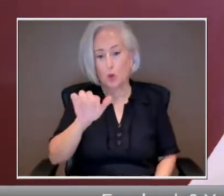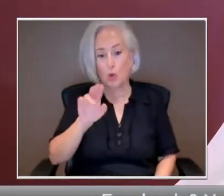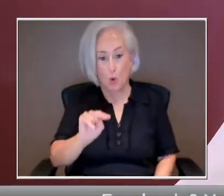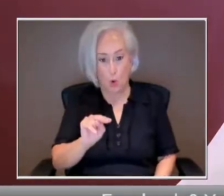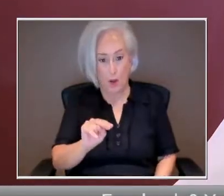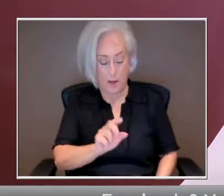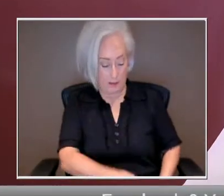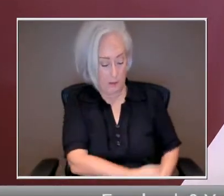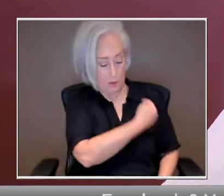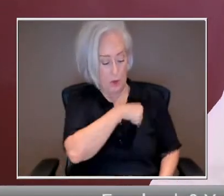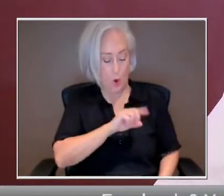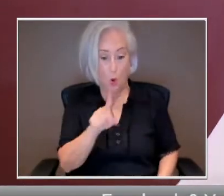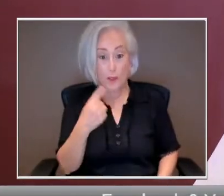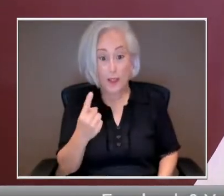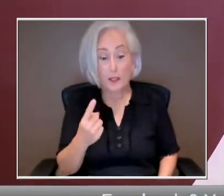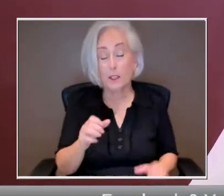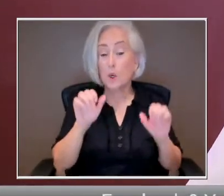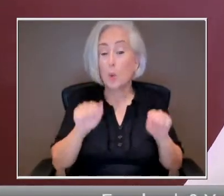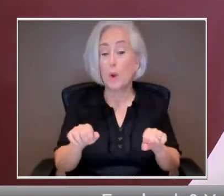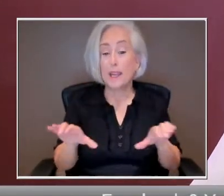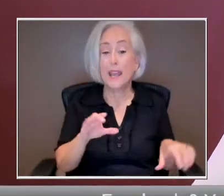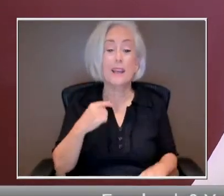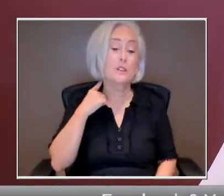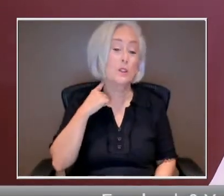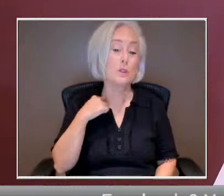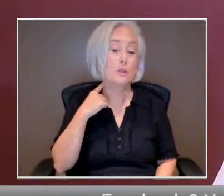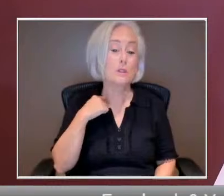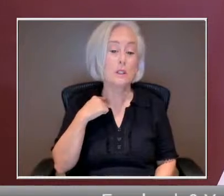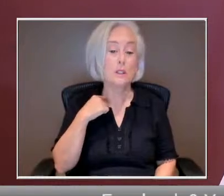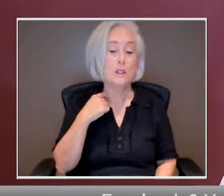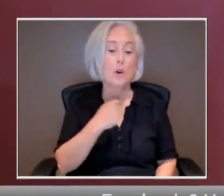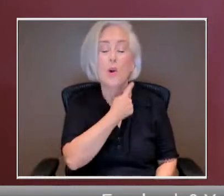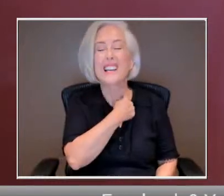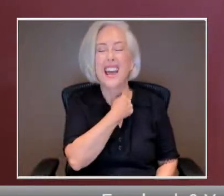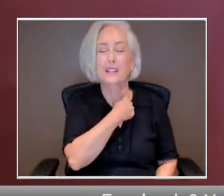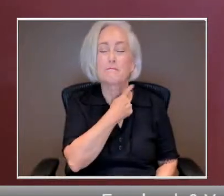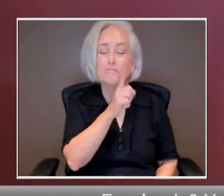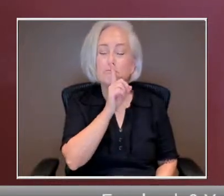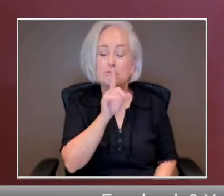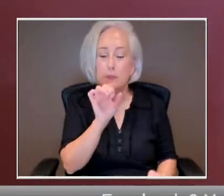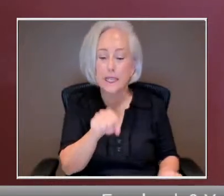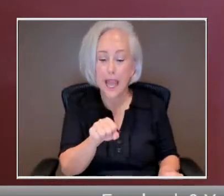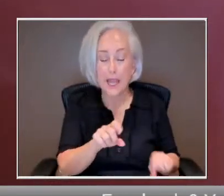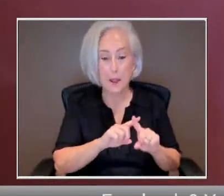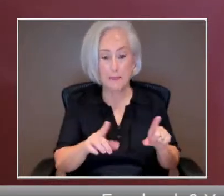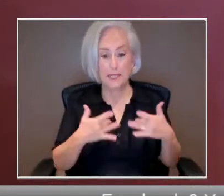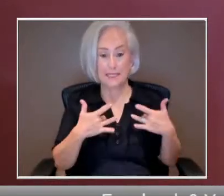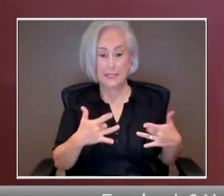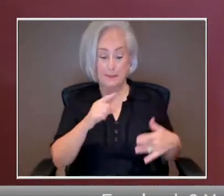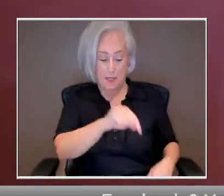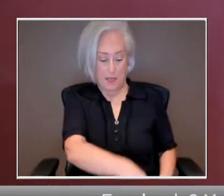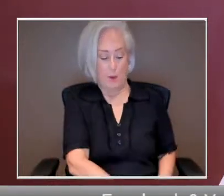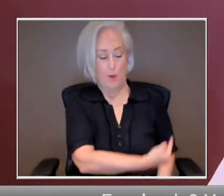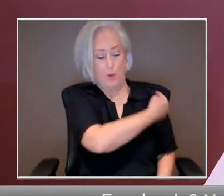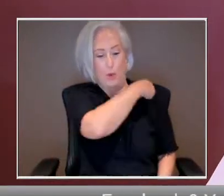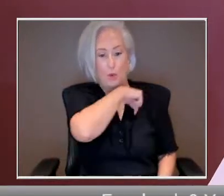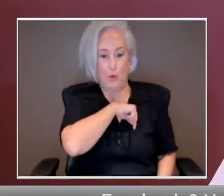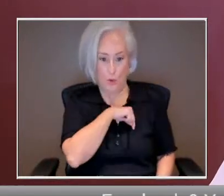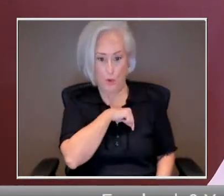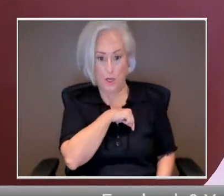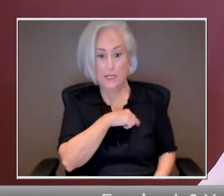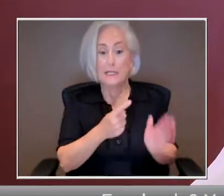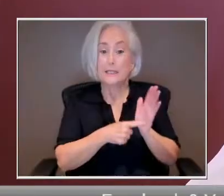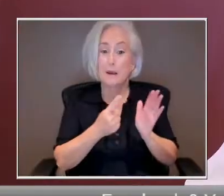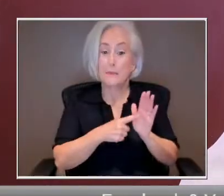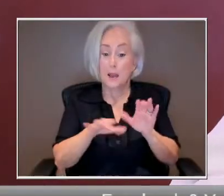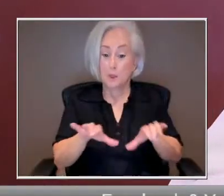most commonly we go through the femoral vein. You know, we need to put 2 or 3 catheters. Sometimes we use the neck also, but most of the times we